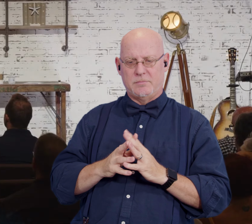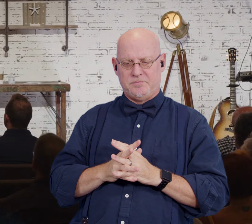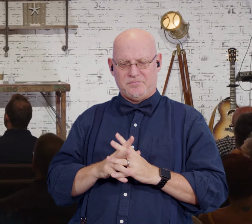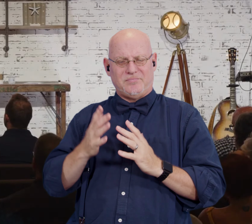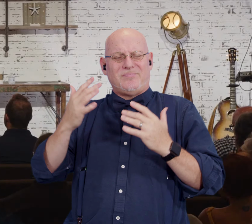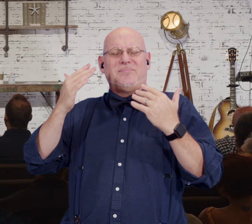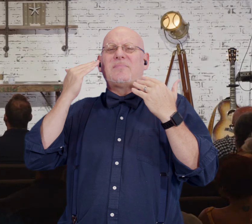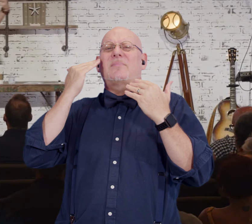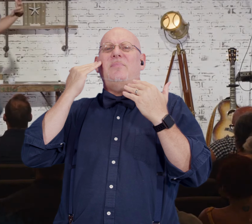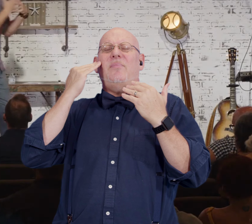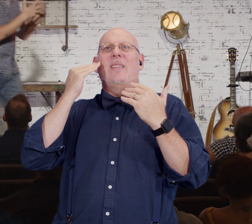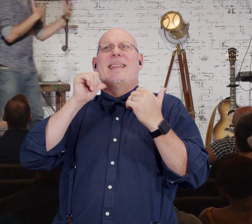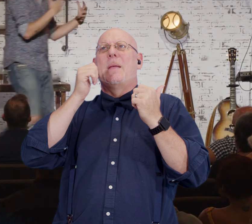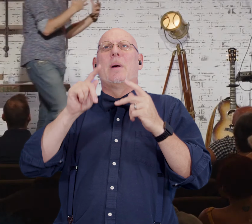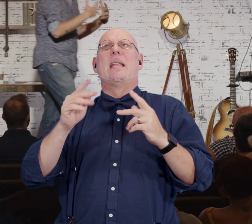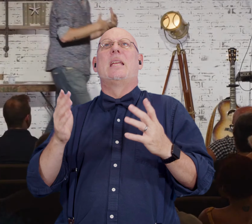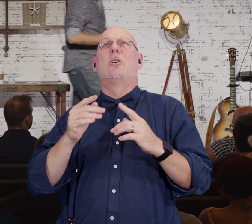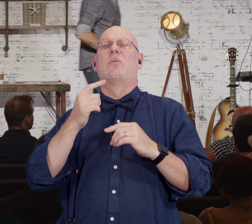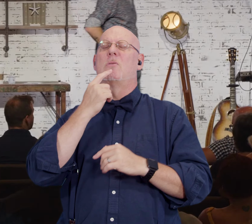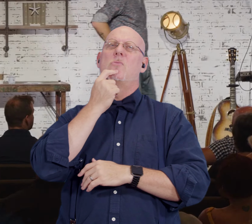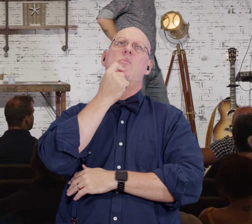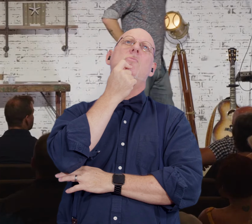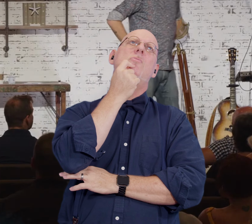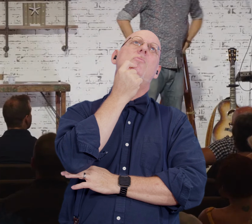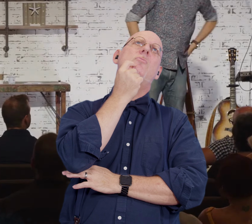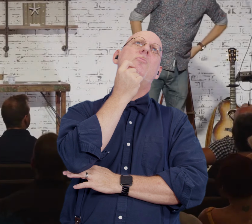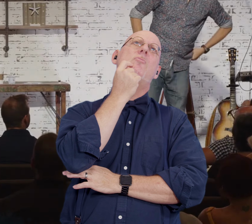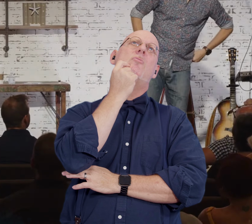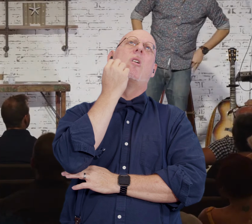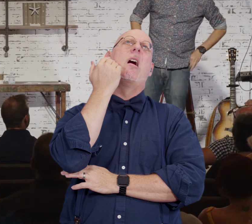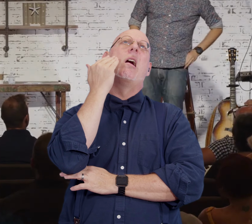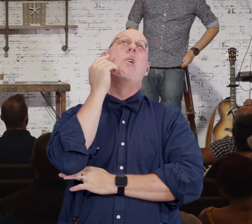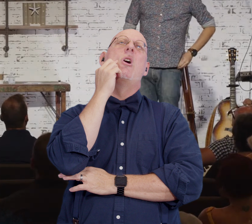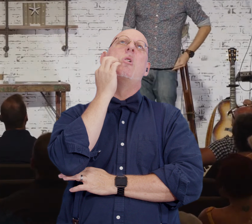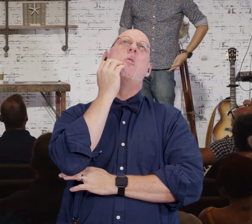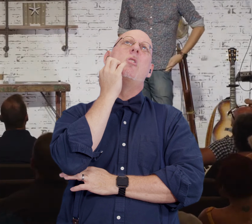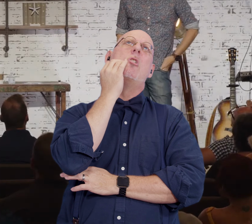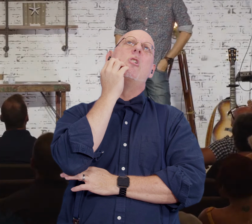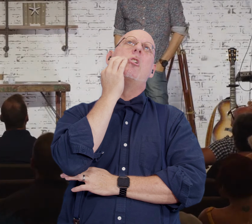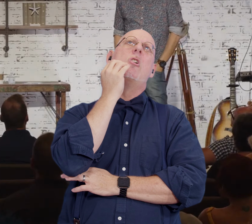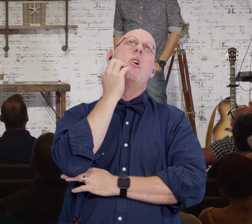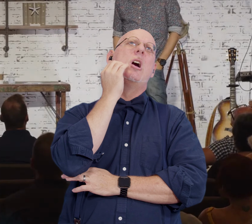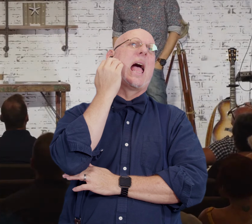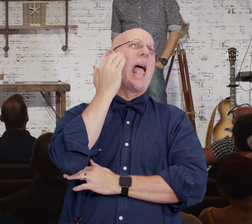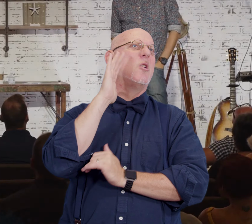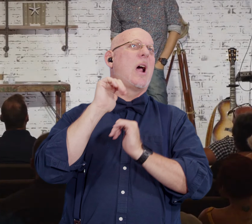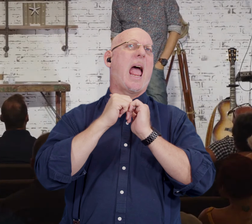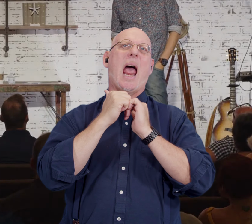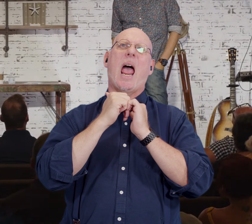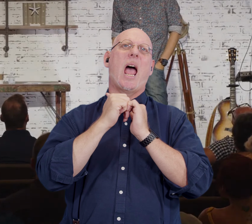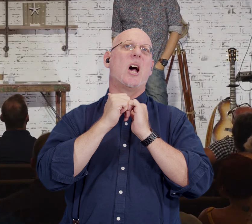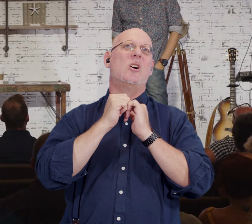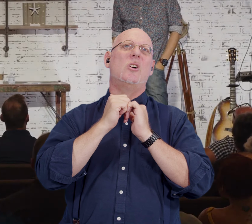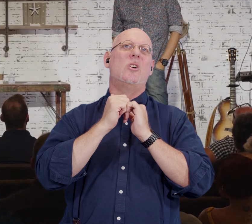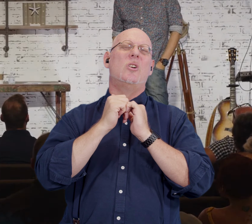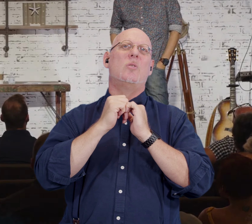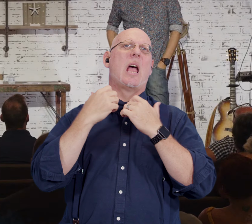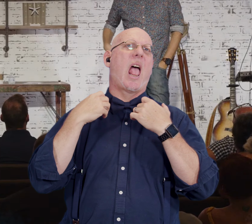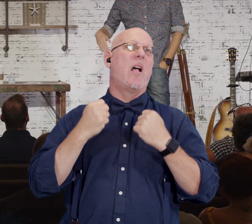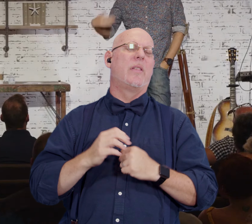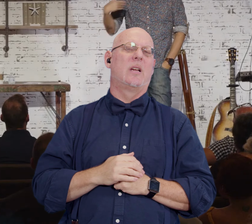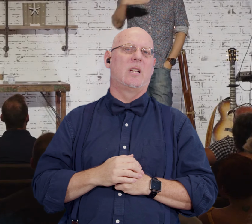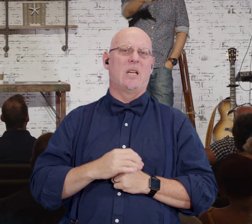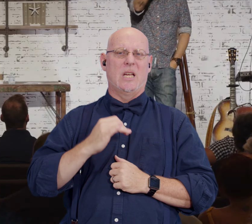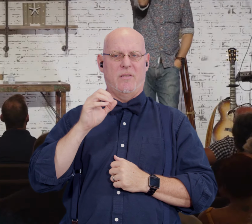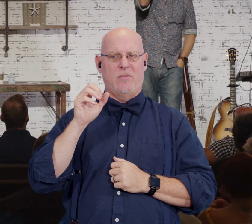Like, we already know, like, there's not anybody here this morning who's like, I don't know how to be healthy. Or if you